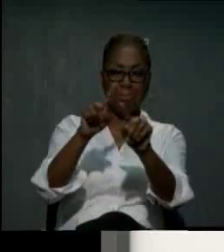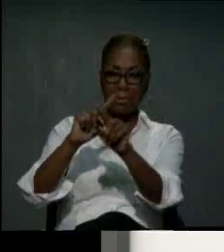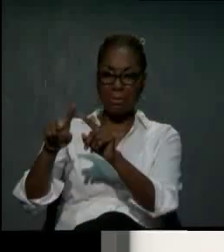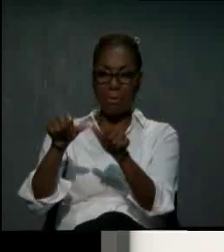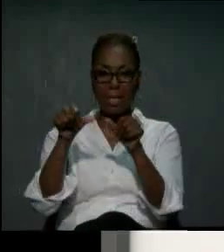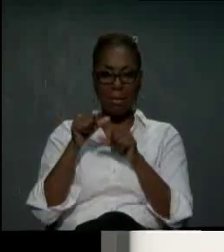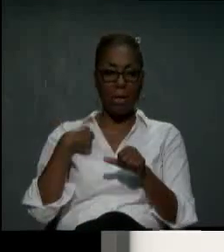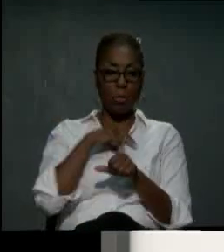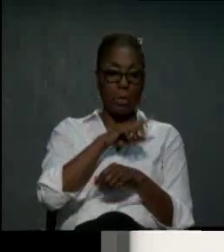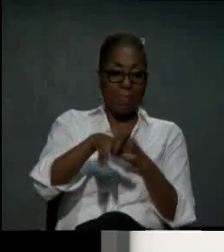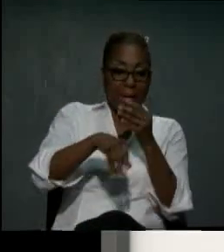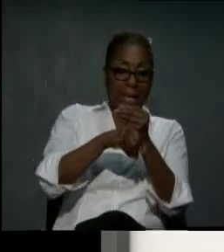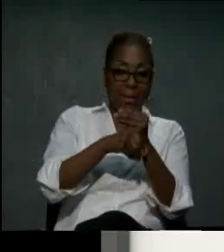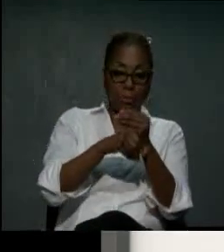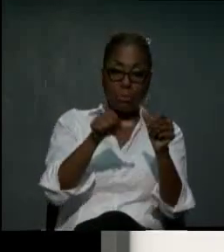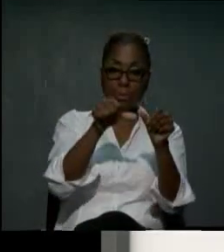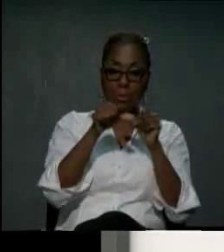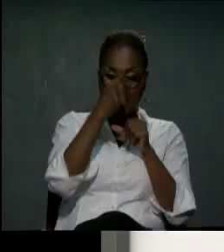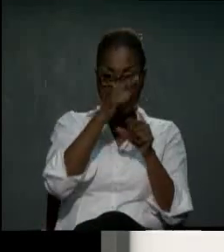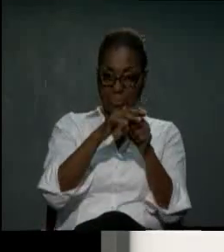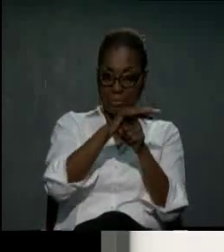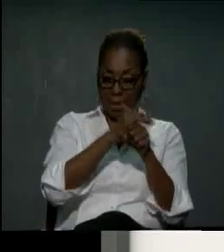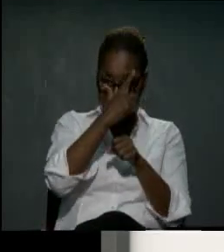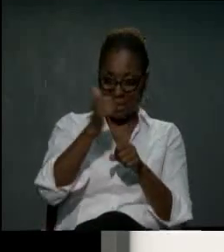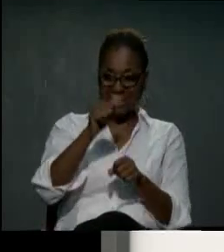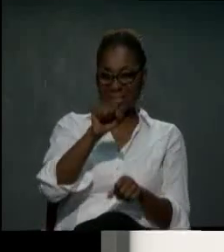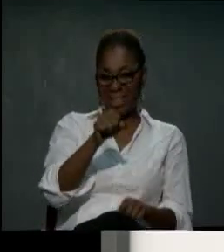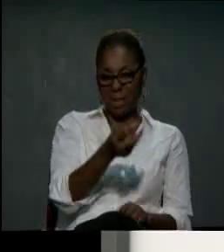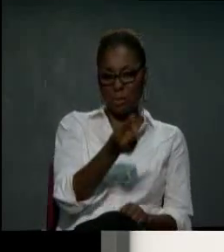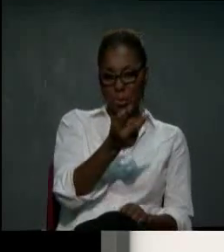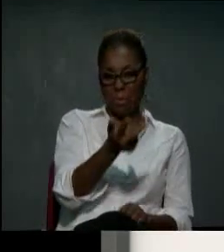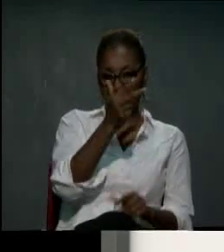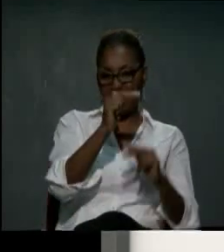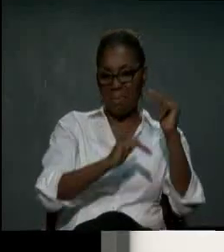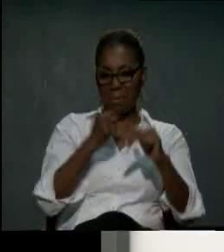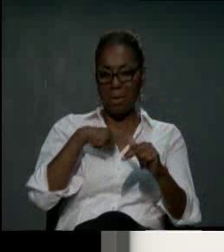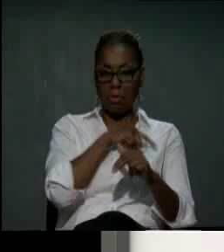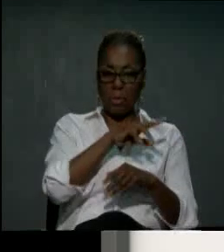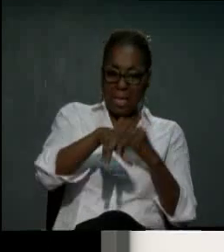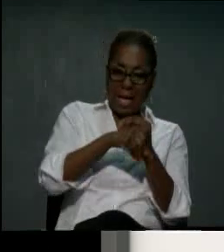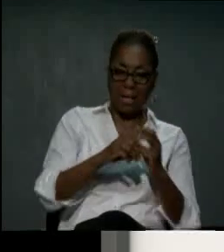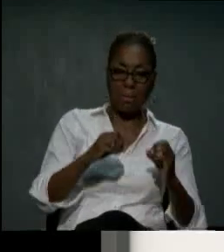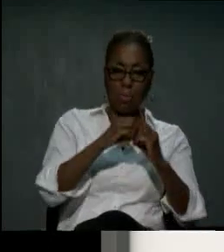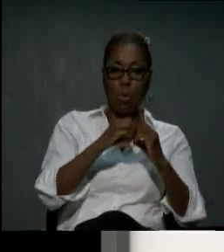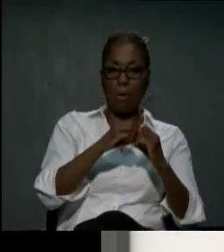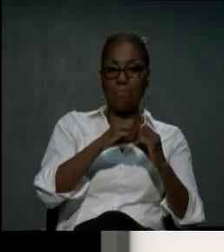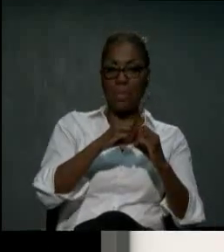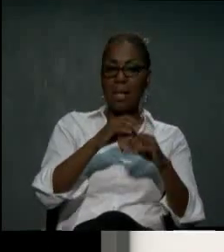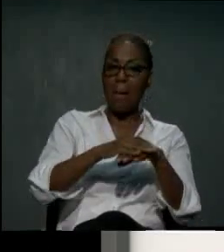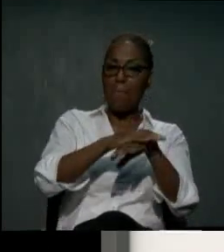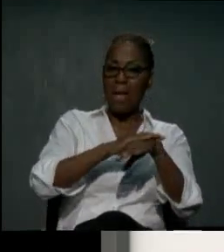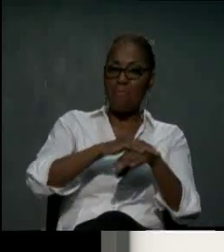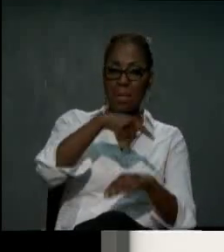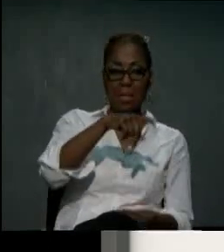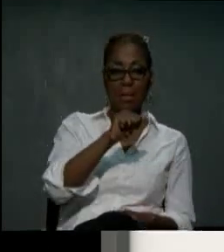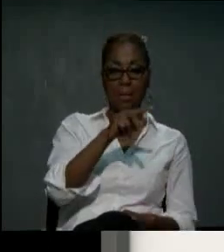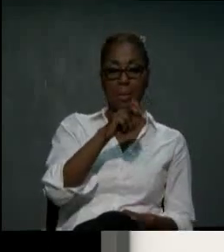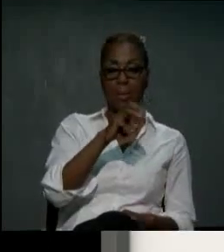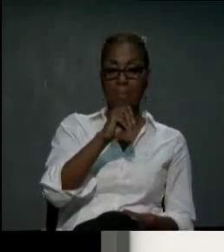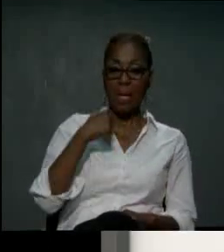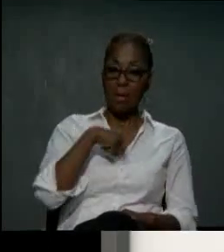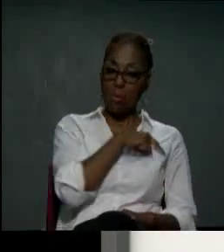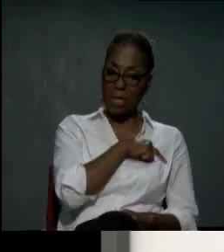added to the site, because there were 2 or 3 buildings there, and we've added some more pavement and buildings, but we've added a